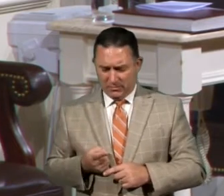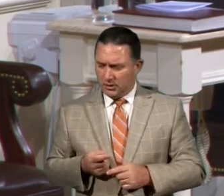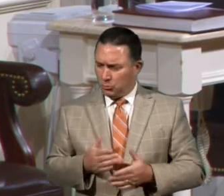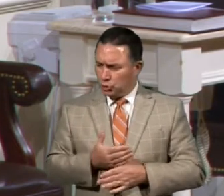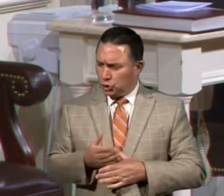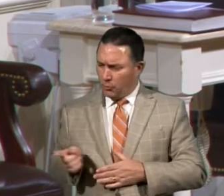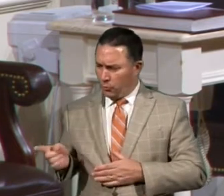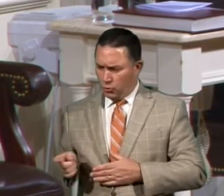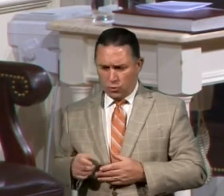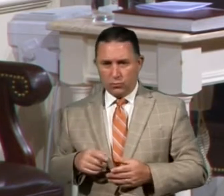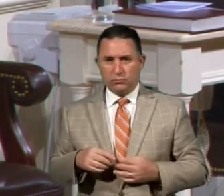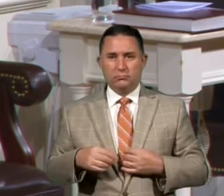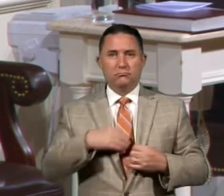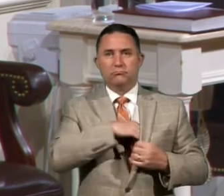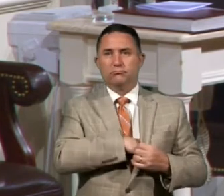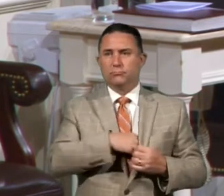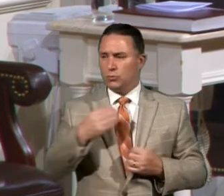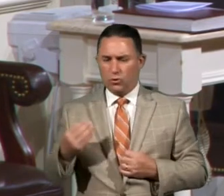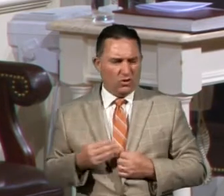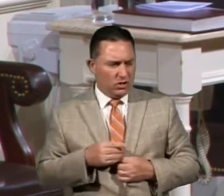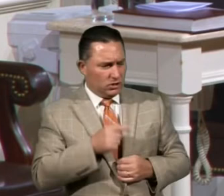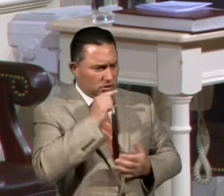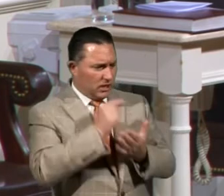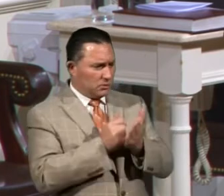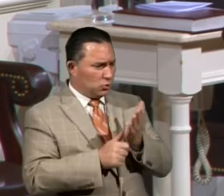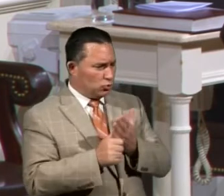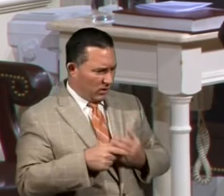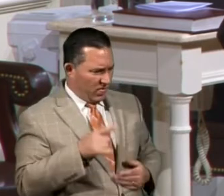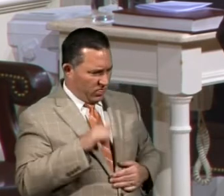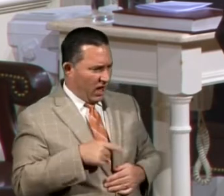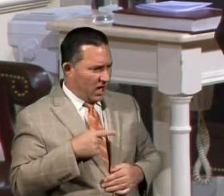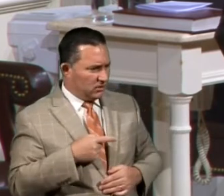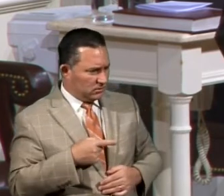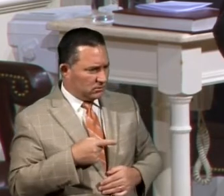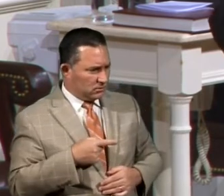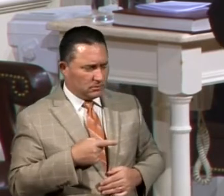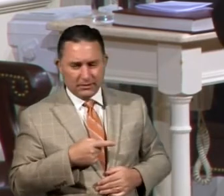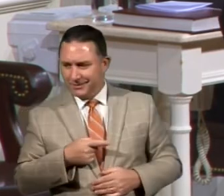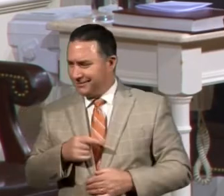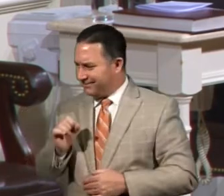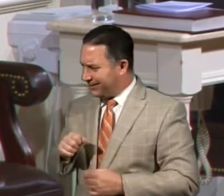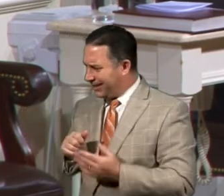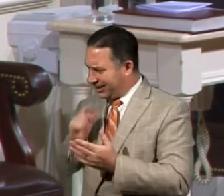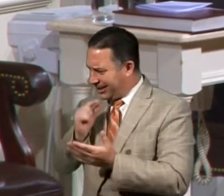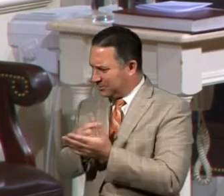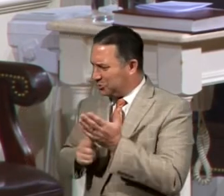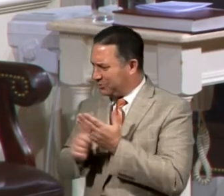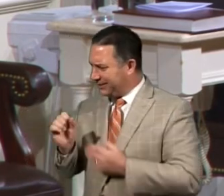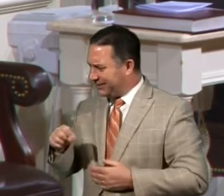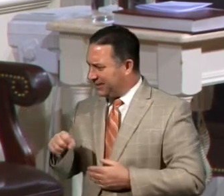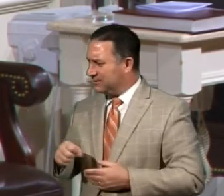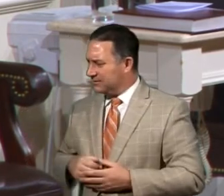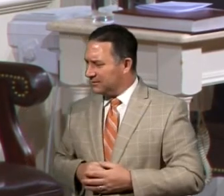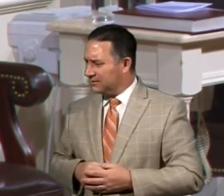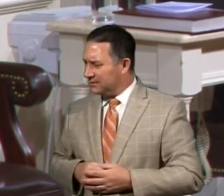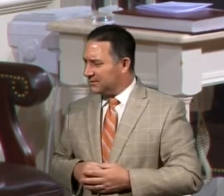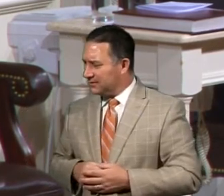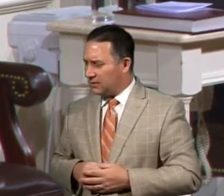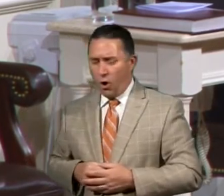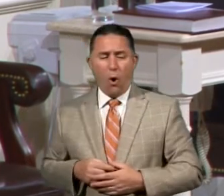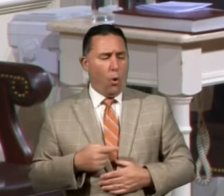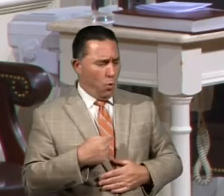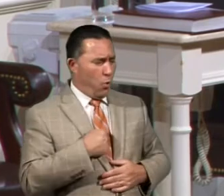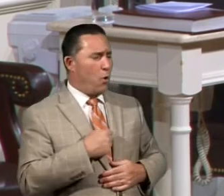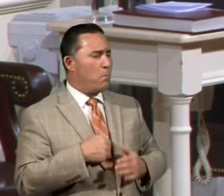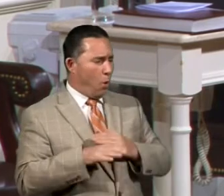like to share with you. And I held up, and he said, is that a gospel tract? I said, that's what it is, yeah. Oh, he